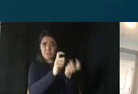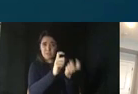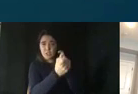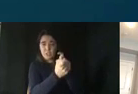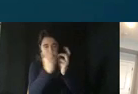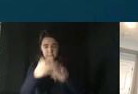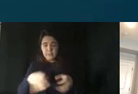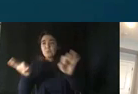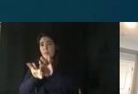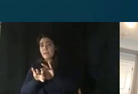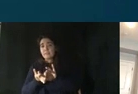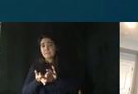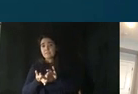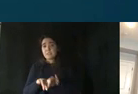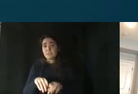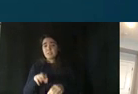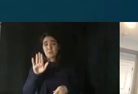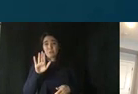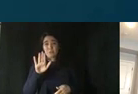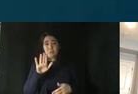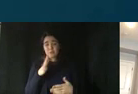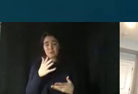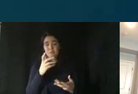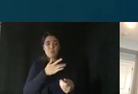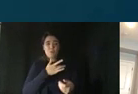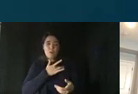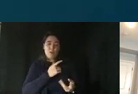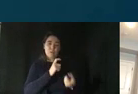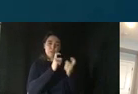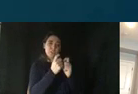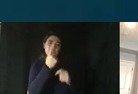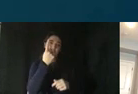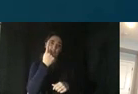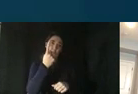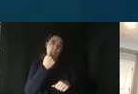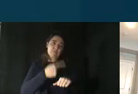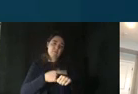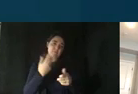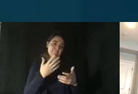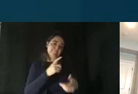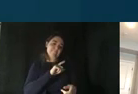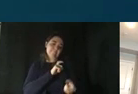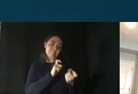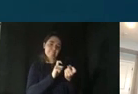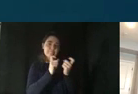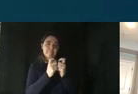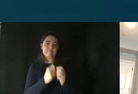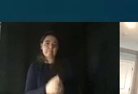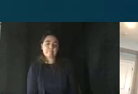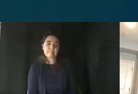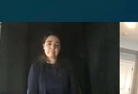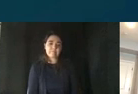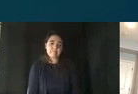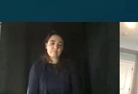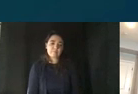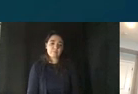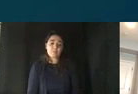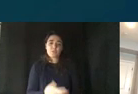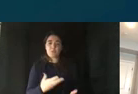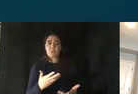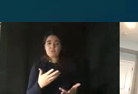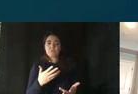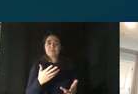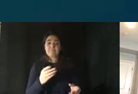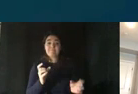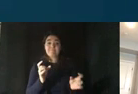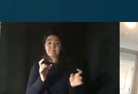are those people who have turned to turn to hate rather than to